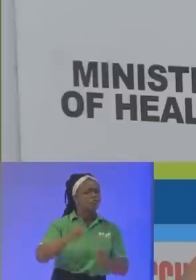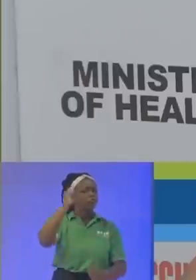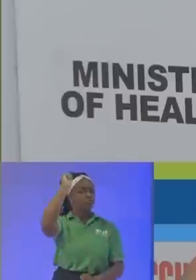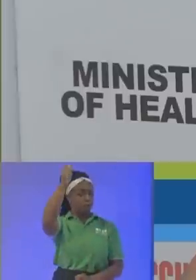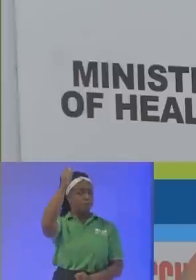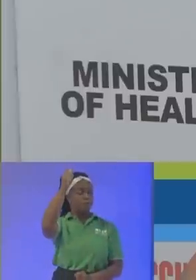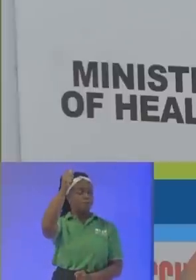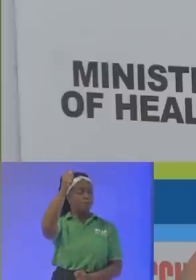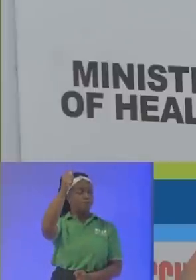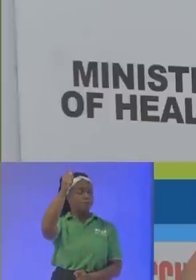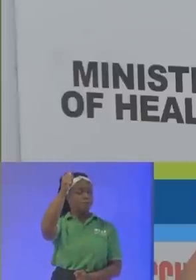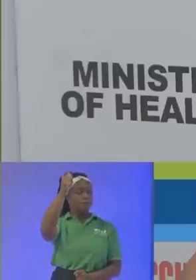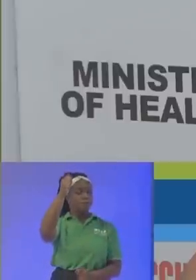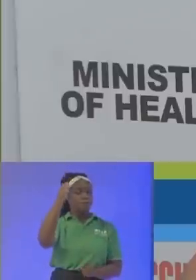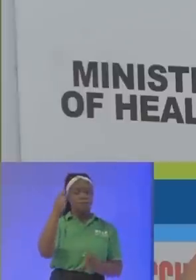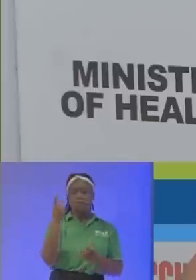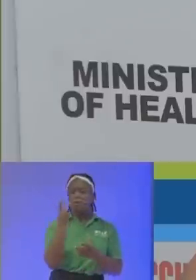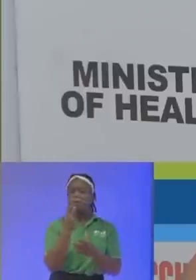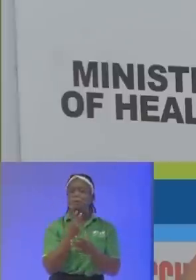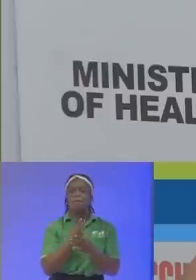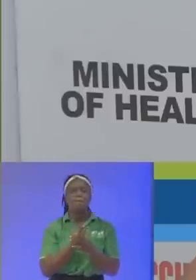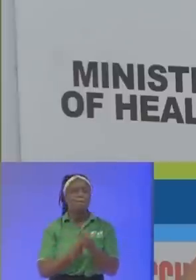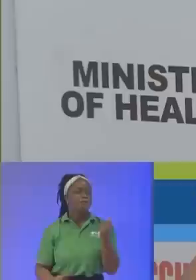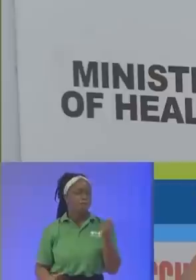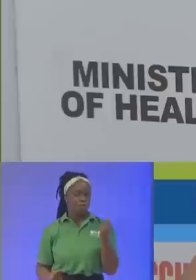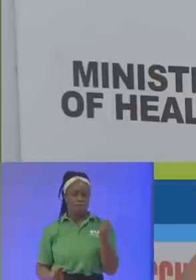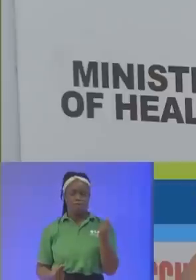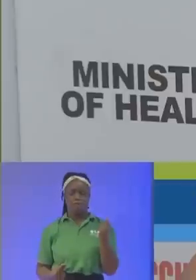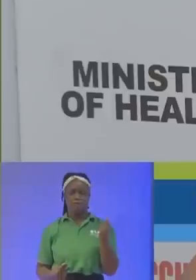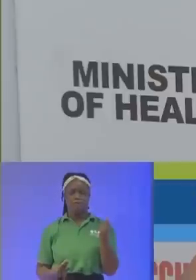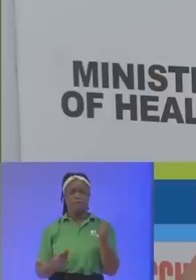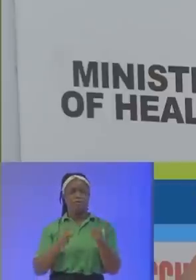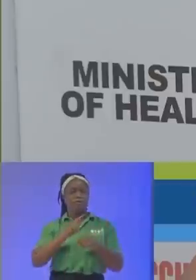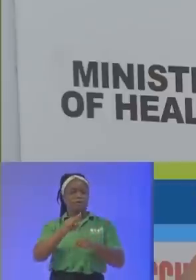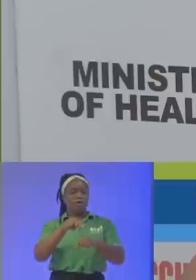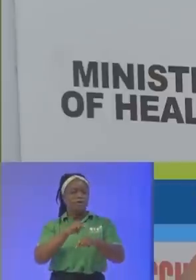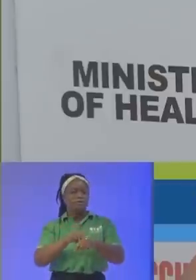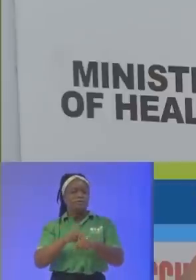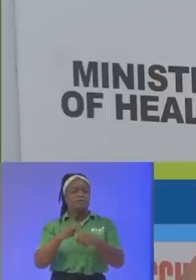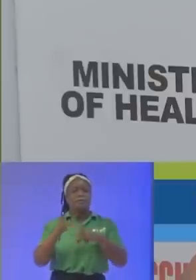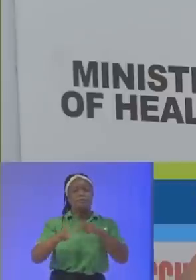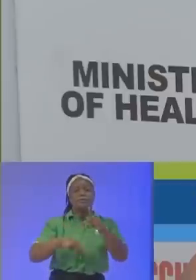nationals as well. So in fact, if we did have quite a number of the